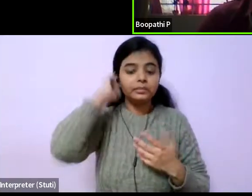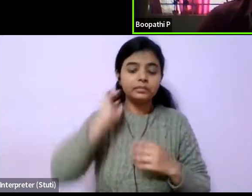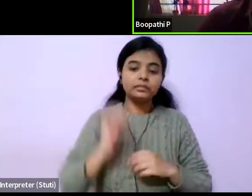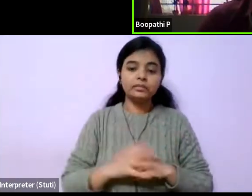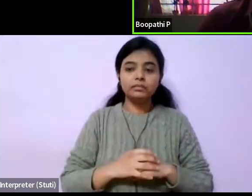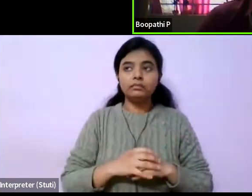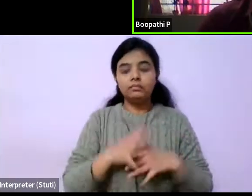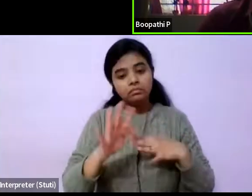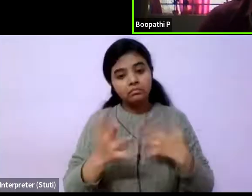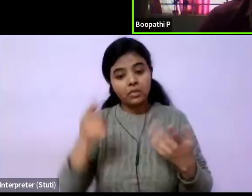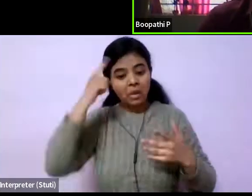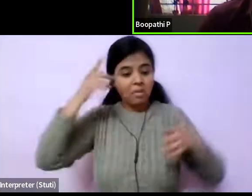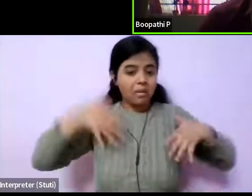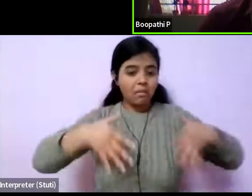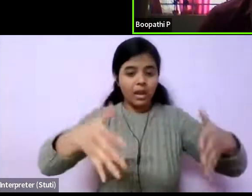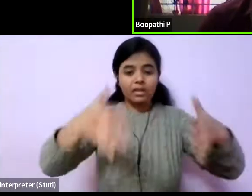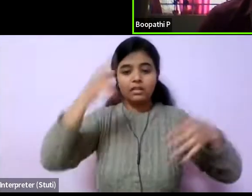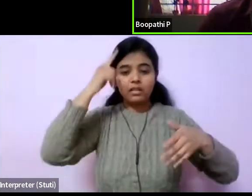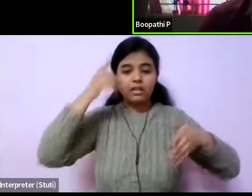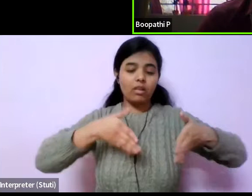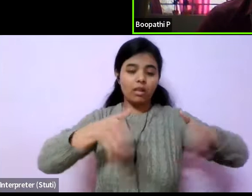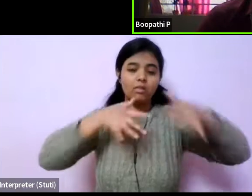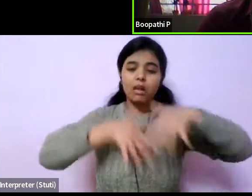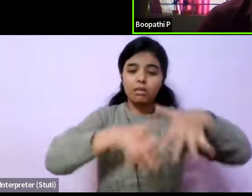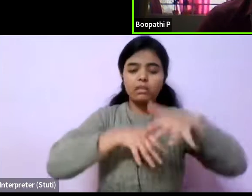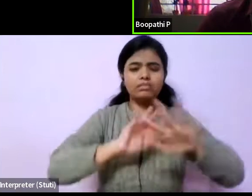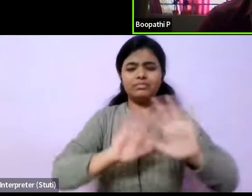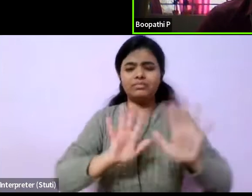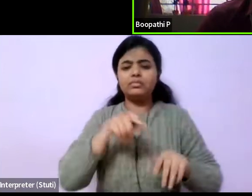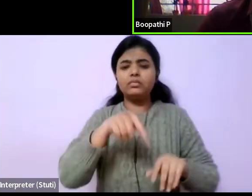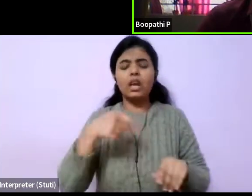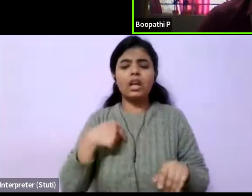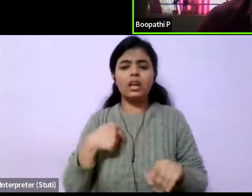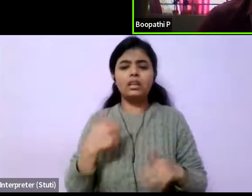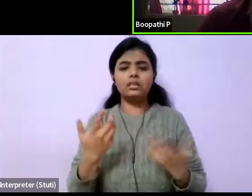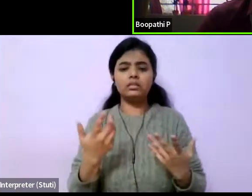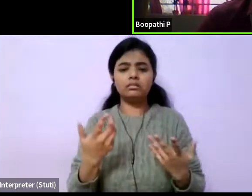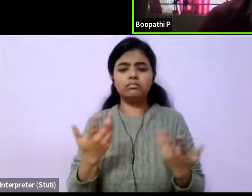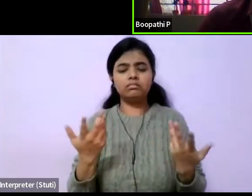the taking the road or something. As I said earlier, this protest, there